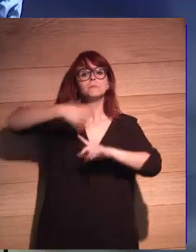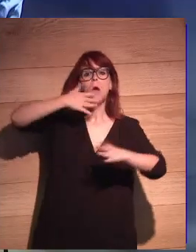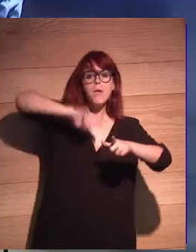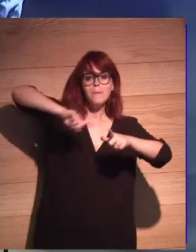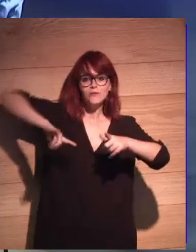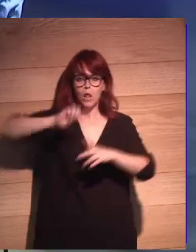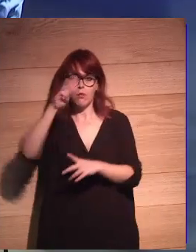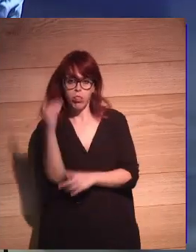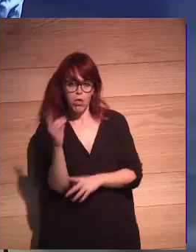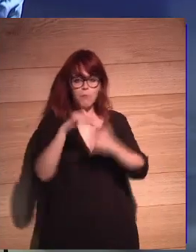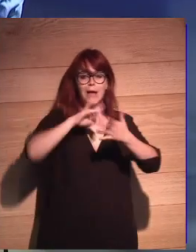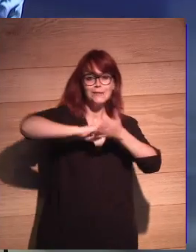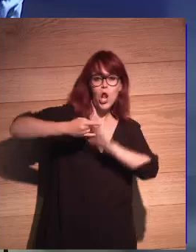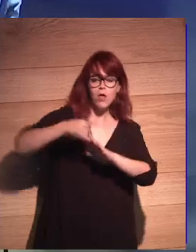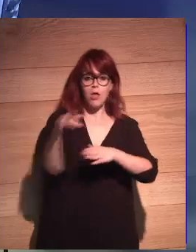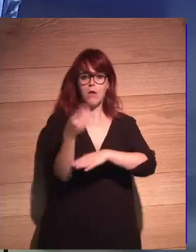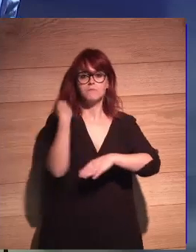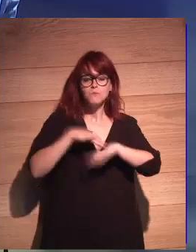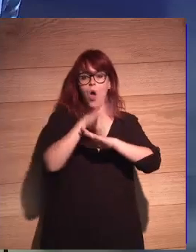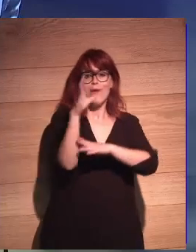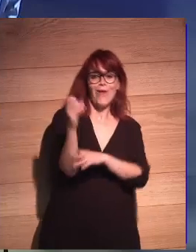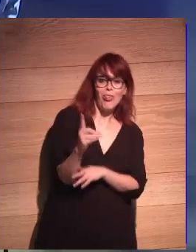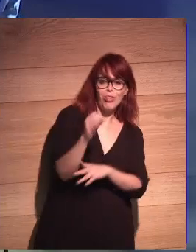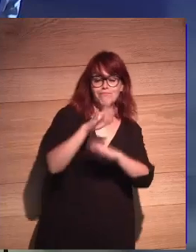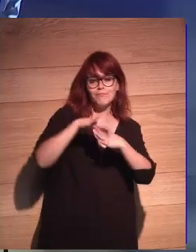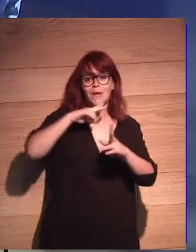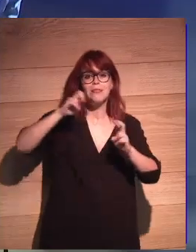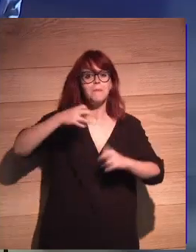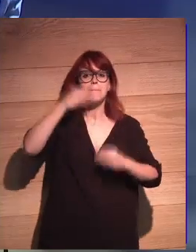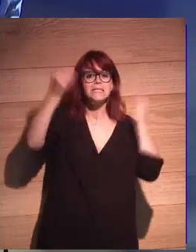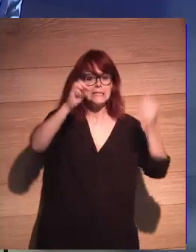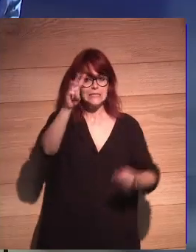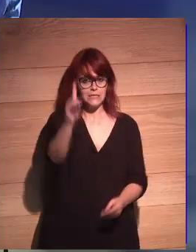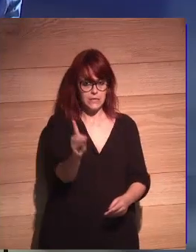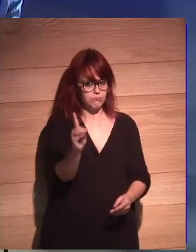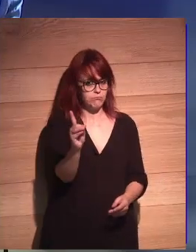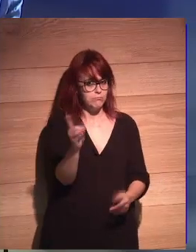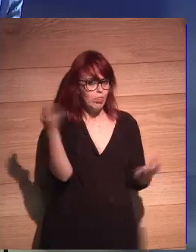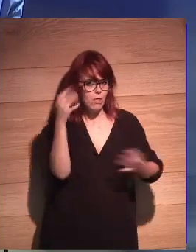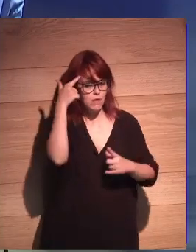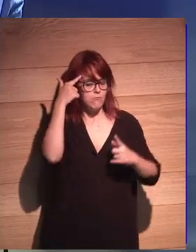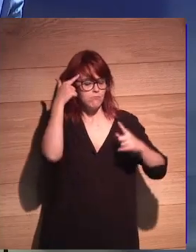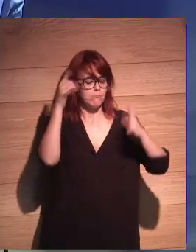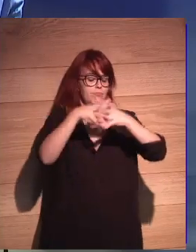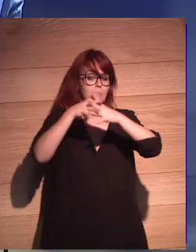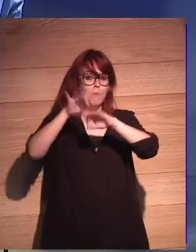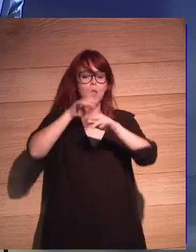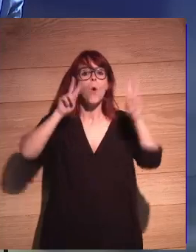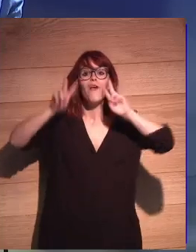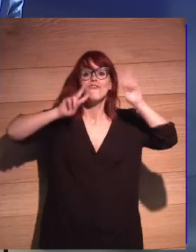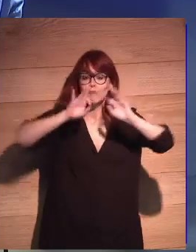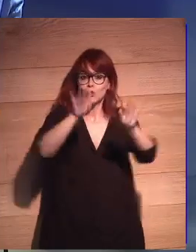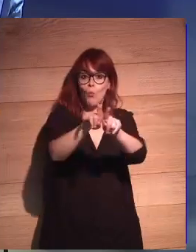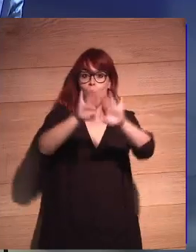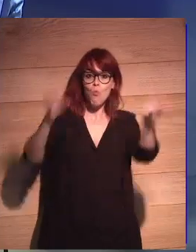establishes a problem. There's a 3D printer. There's a technology, a system that has to be explained. We need to think in 3D, because if we do not think in